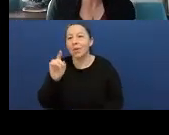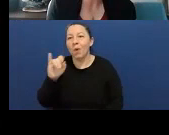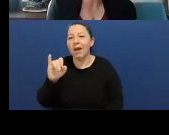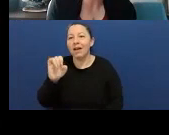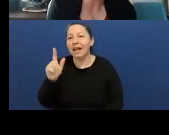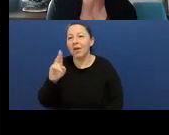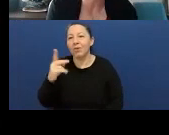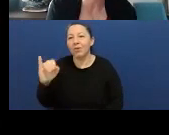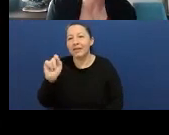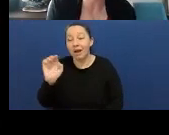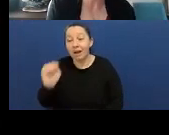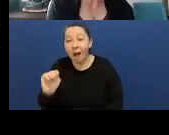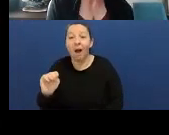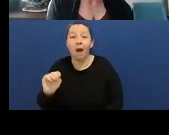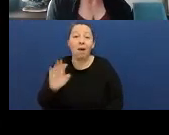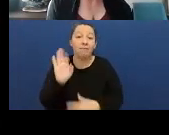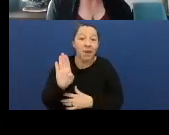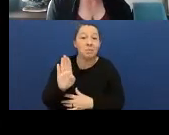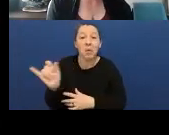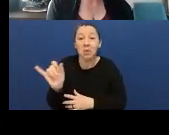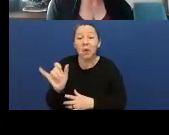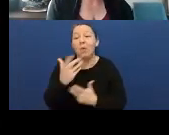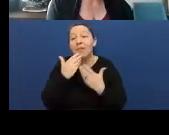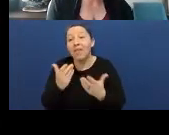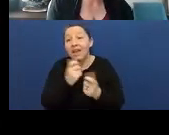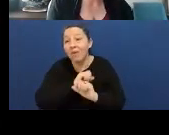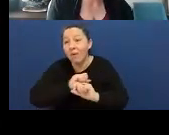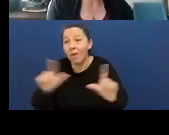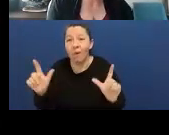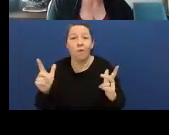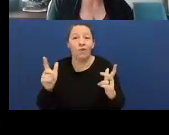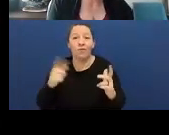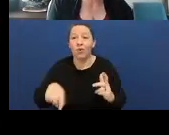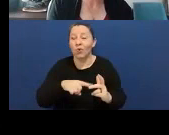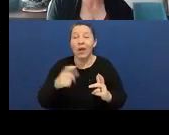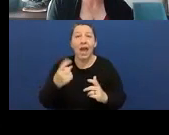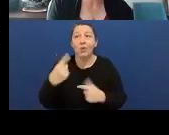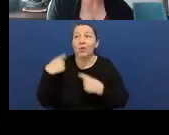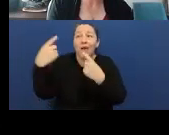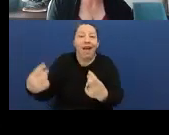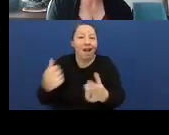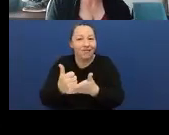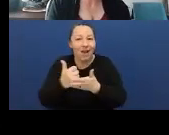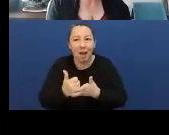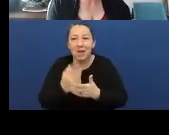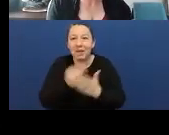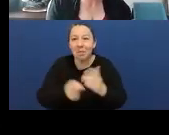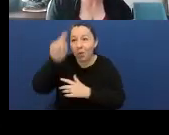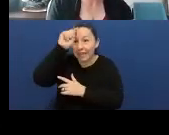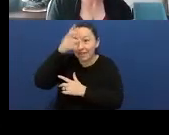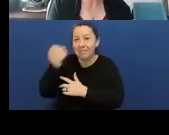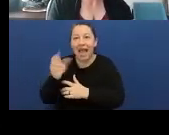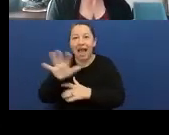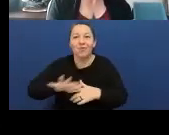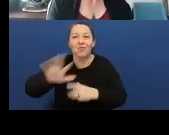wanted to thank absolutely everybody who's ever helped us, both in Egypt and around the world. We have just worked with a tremendous